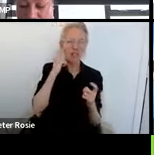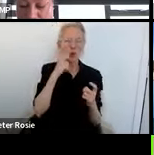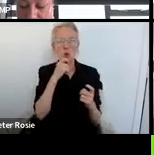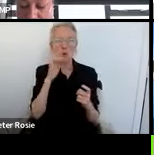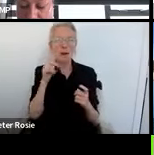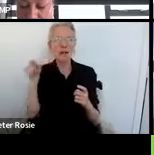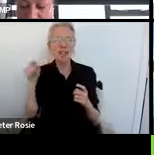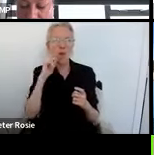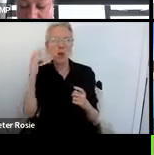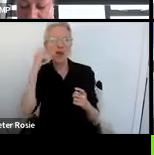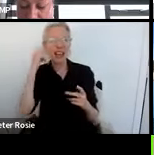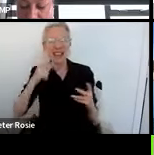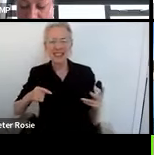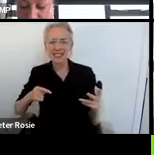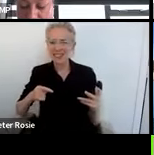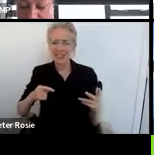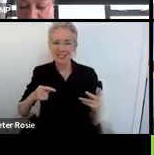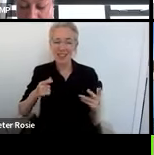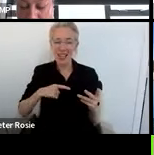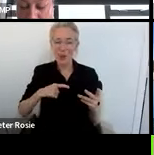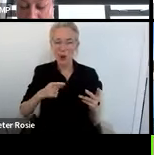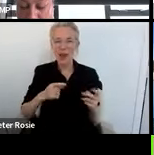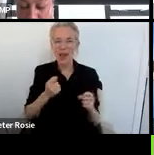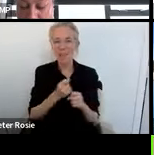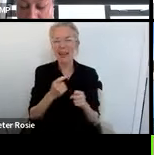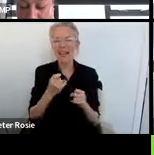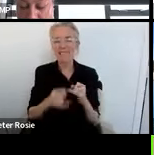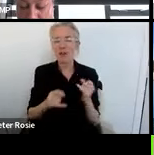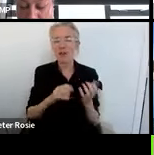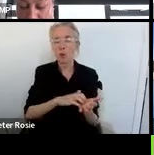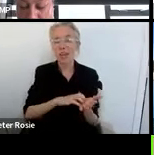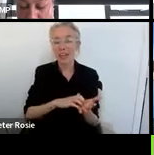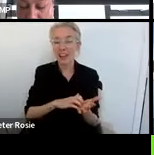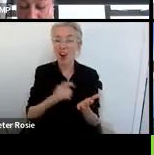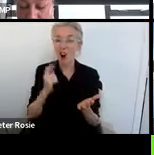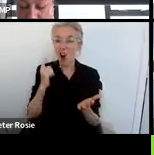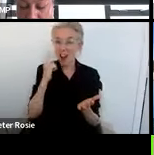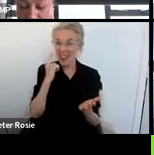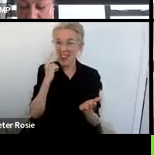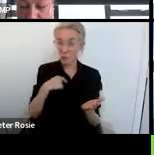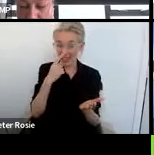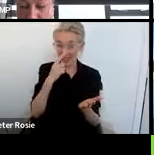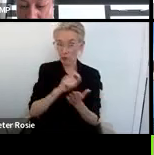to do. It just needs to be done, and we need to make sure that we have the courage to do it.